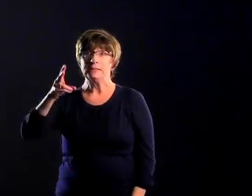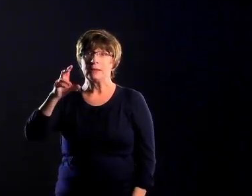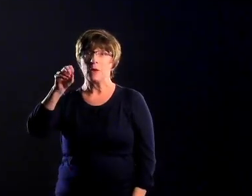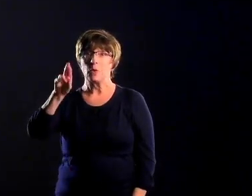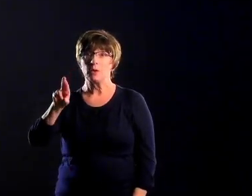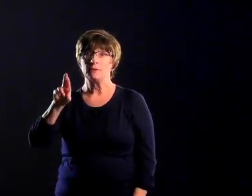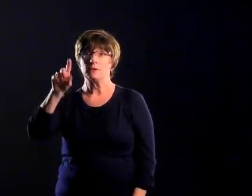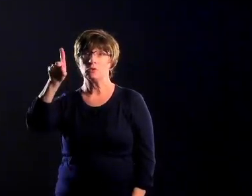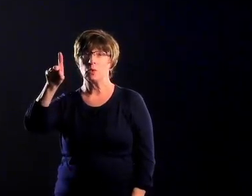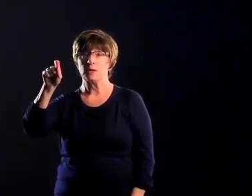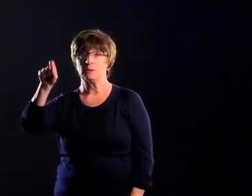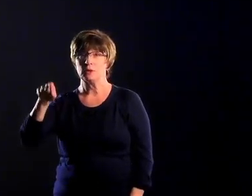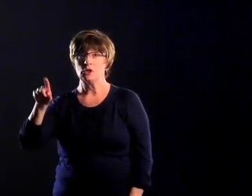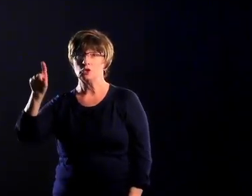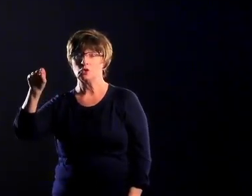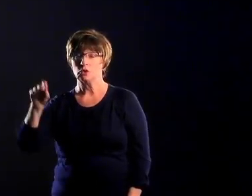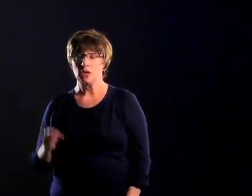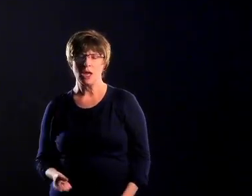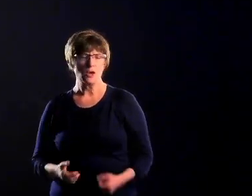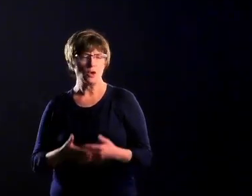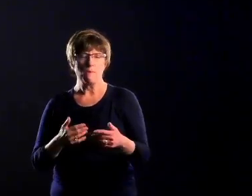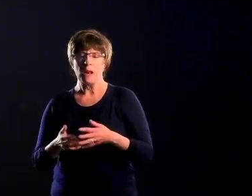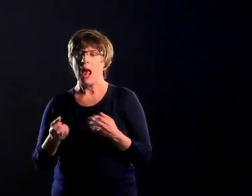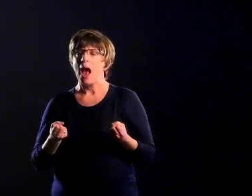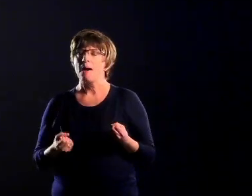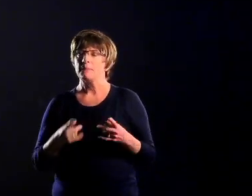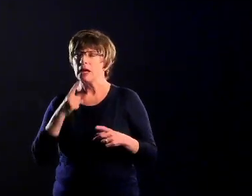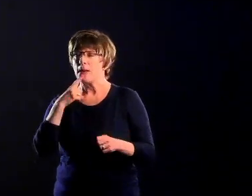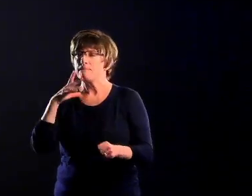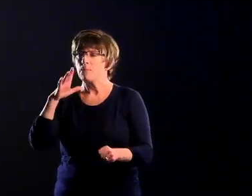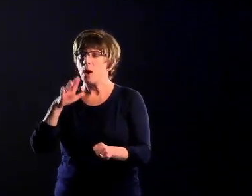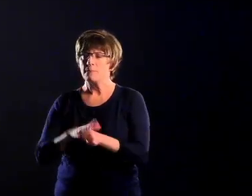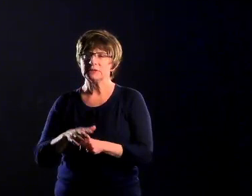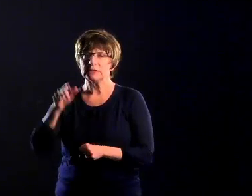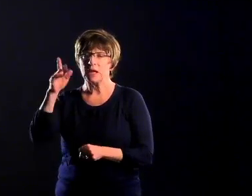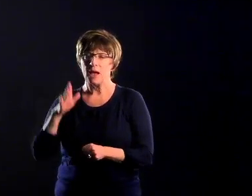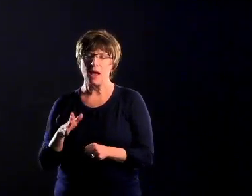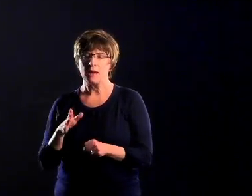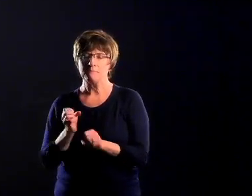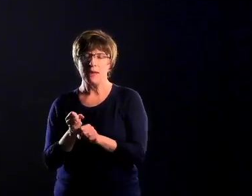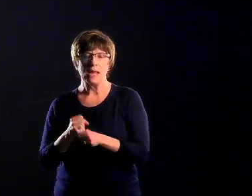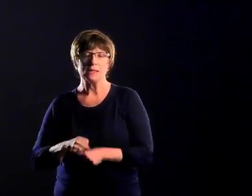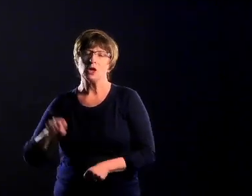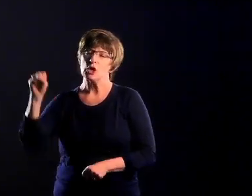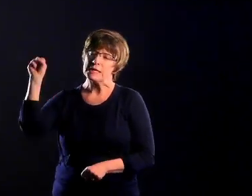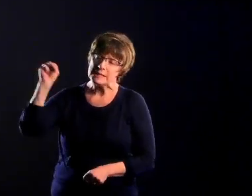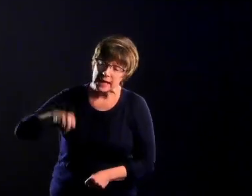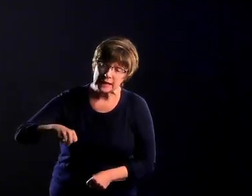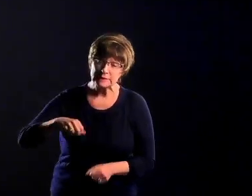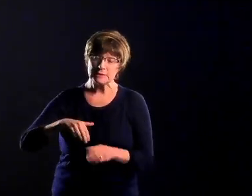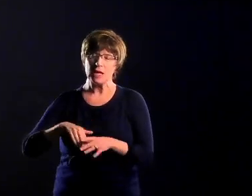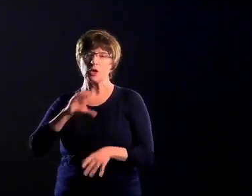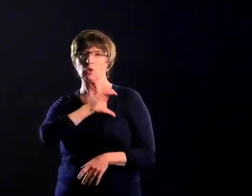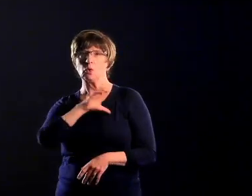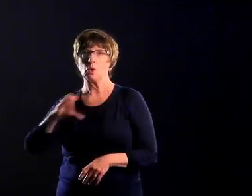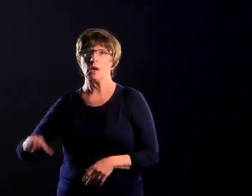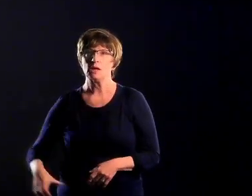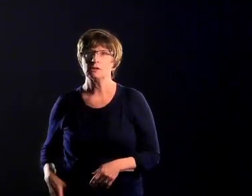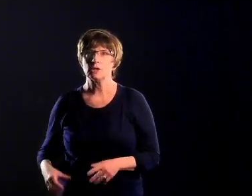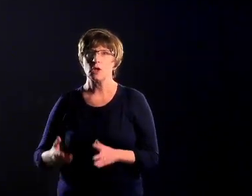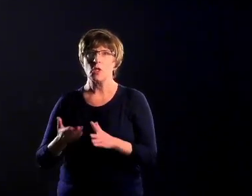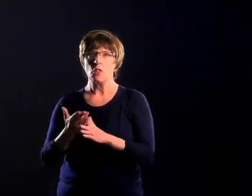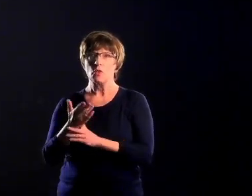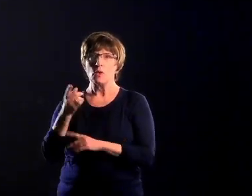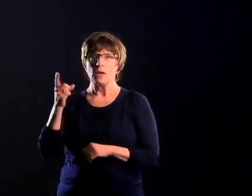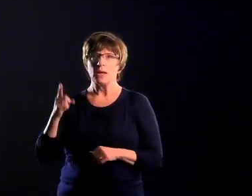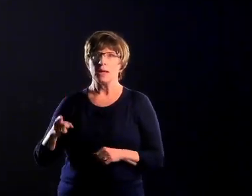"For no matter how many promises God has made, they are yes in Christ. And so through him, the amen is spoken by us to